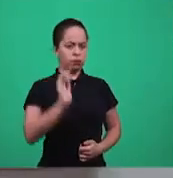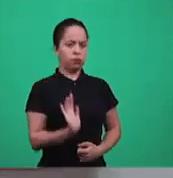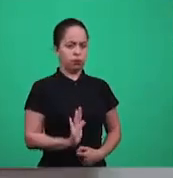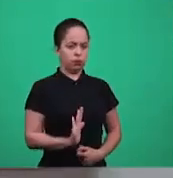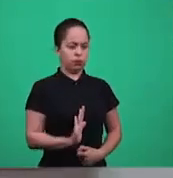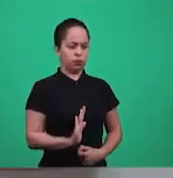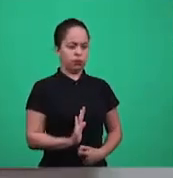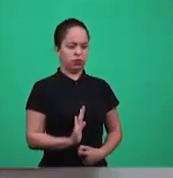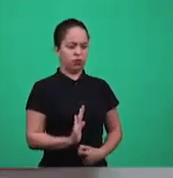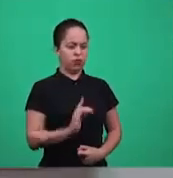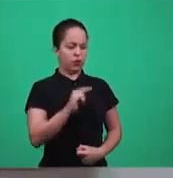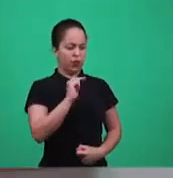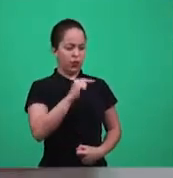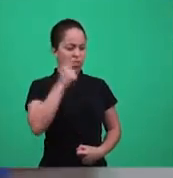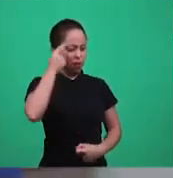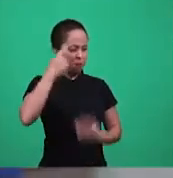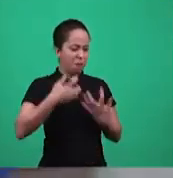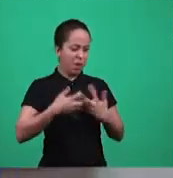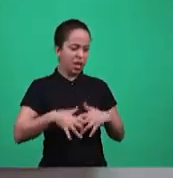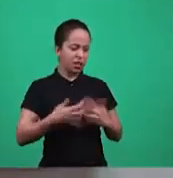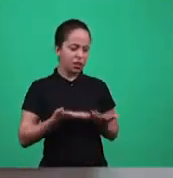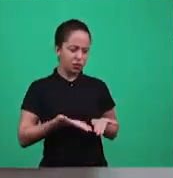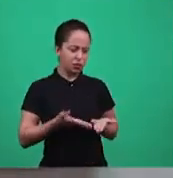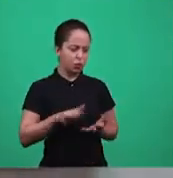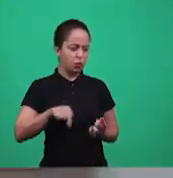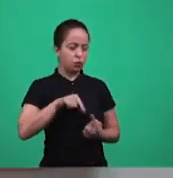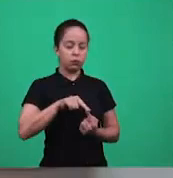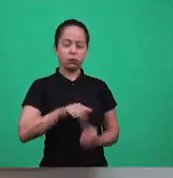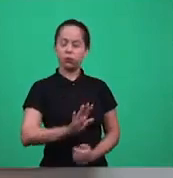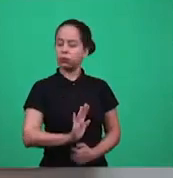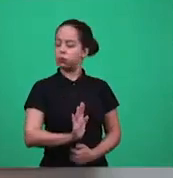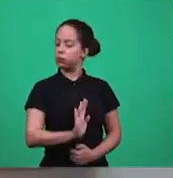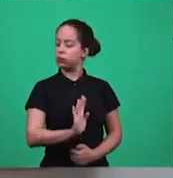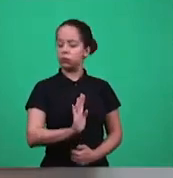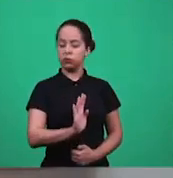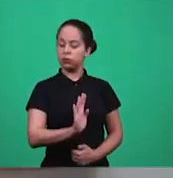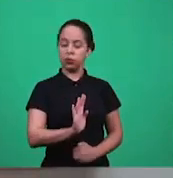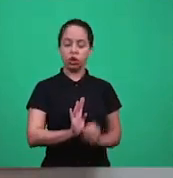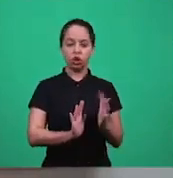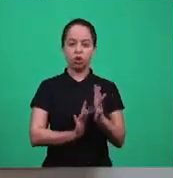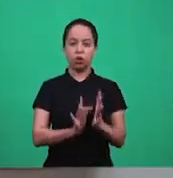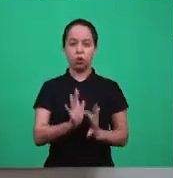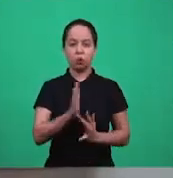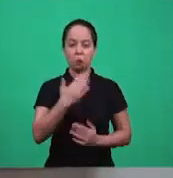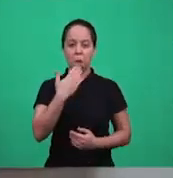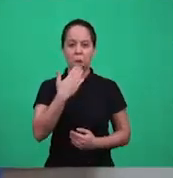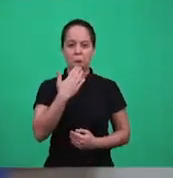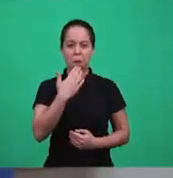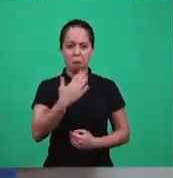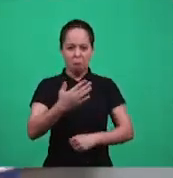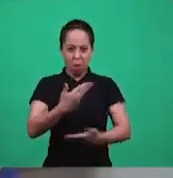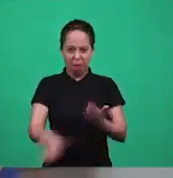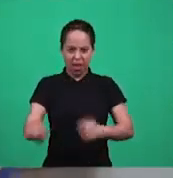He thought, it is not this what you're thinking. Jesus did not say this. Jesus was direct.